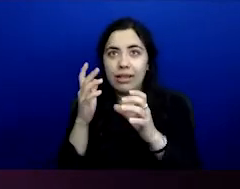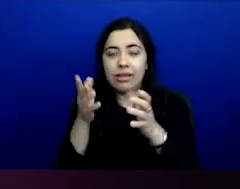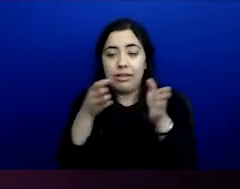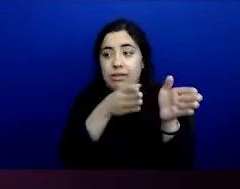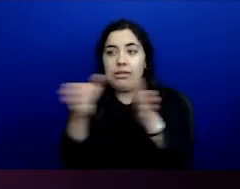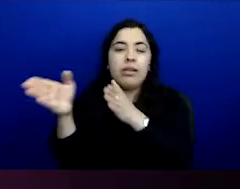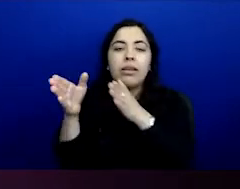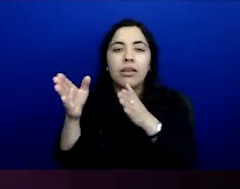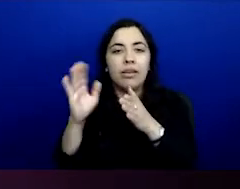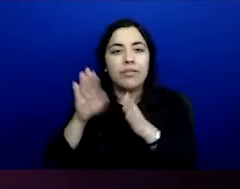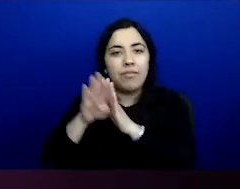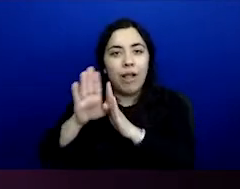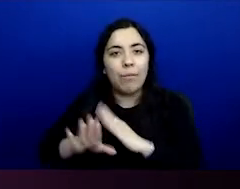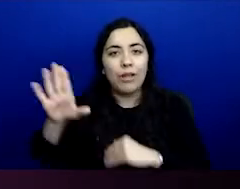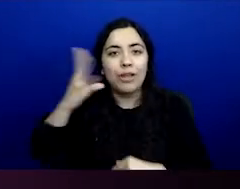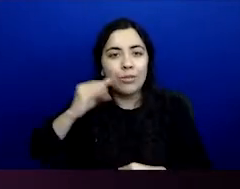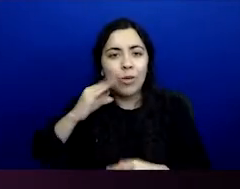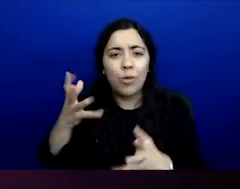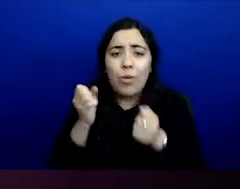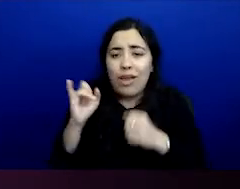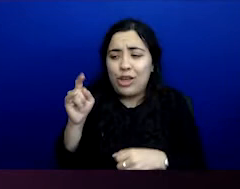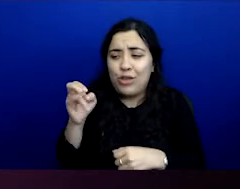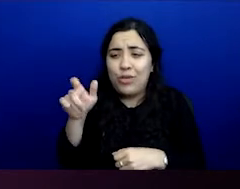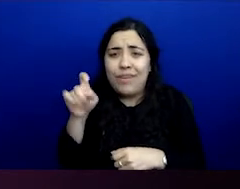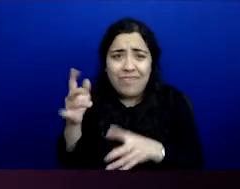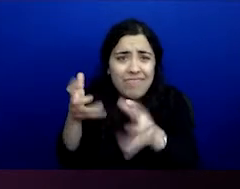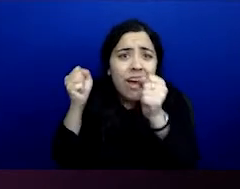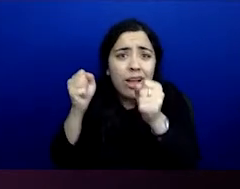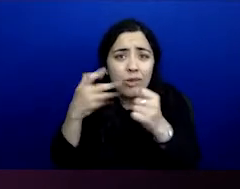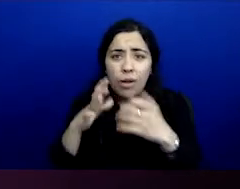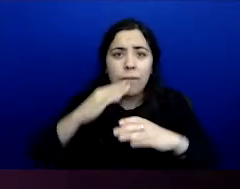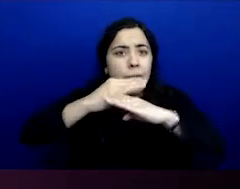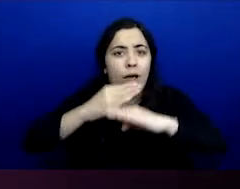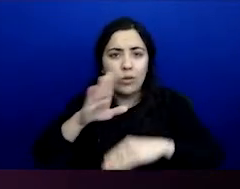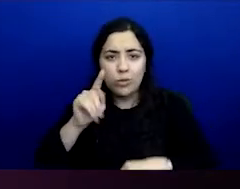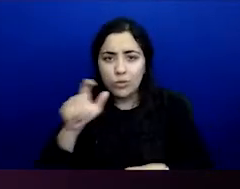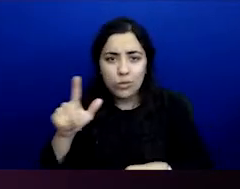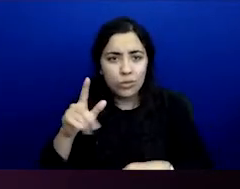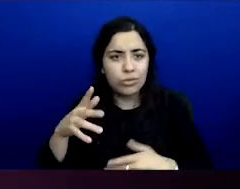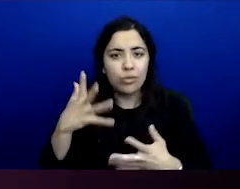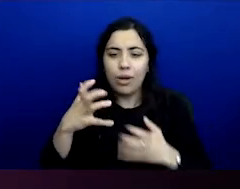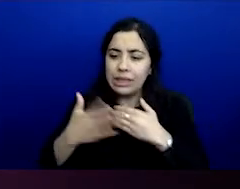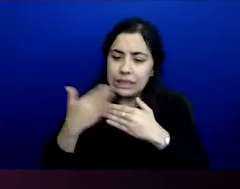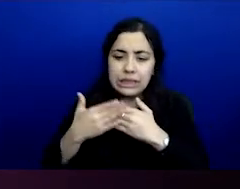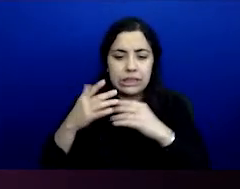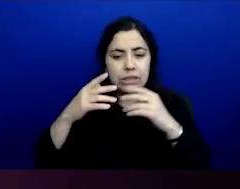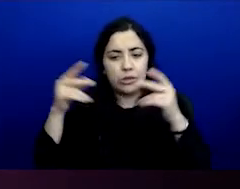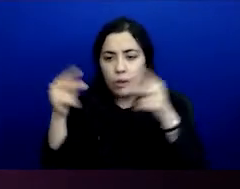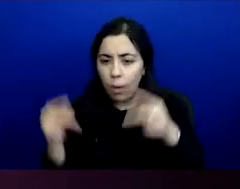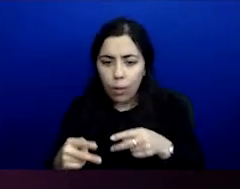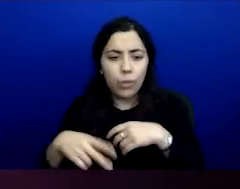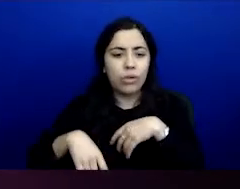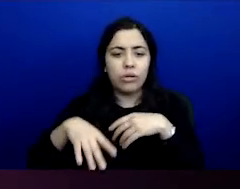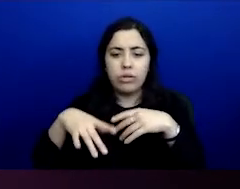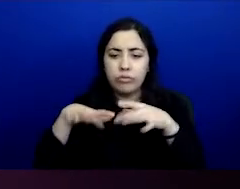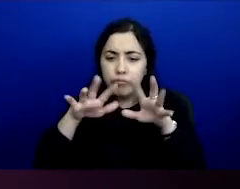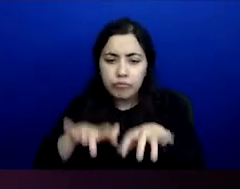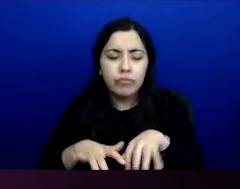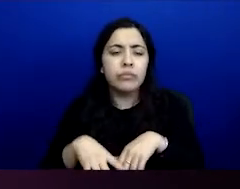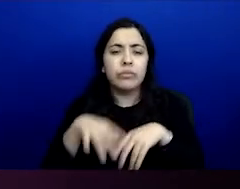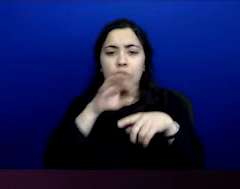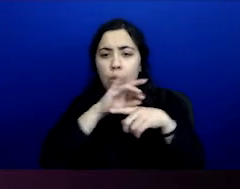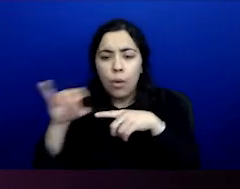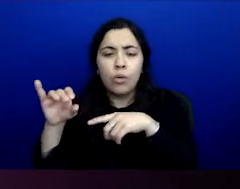experience. We want to iterate fast. You don't want to be blocked by your tools. You want to make it easy to get code into production. But you know,